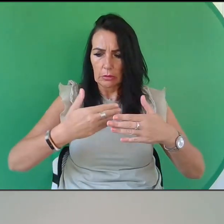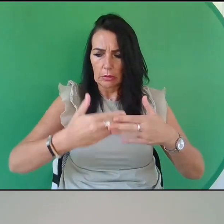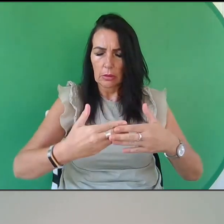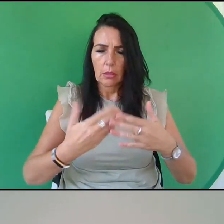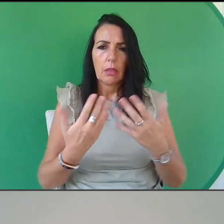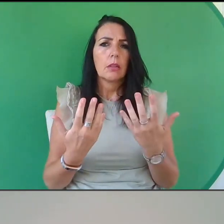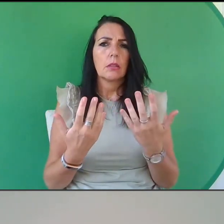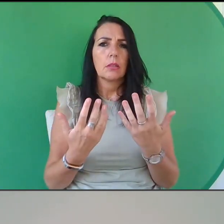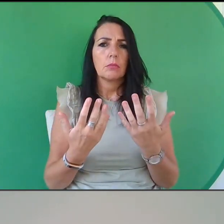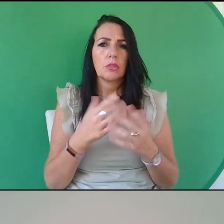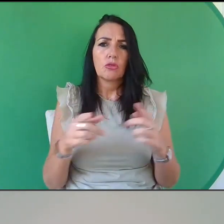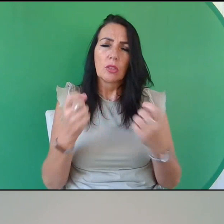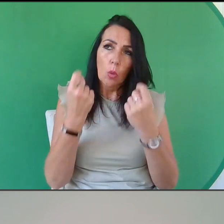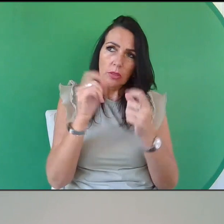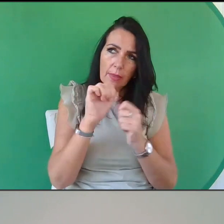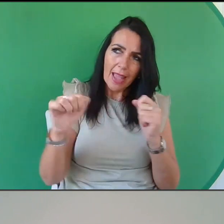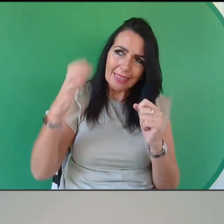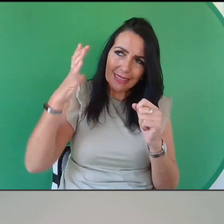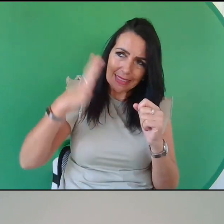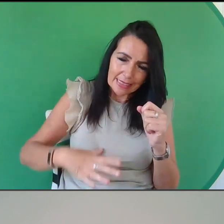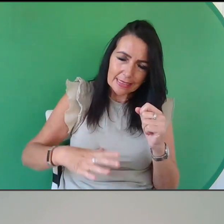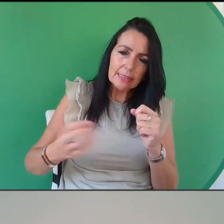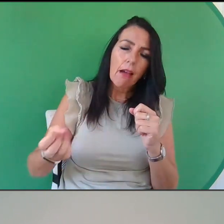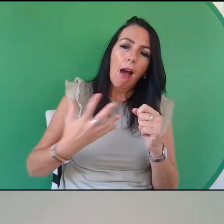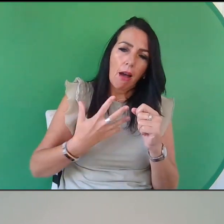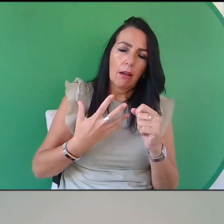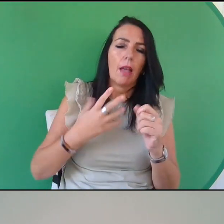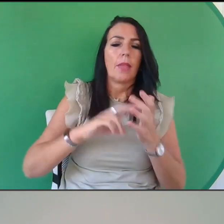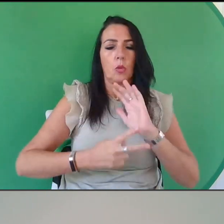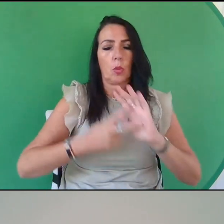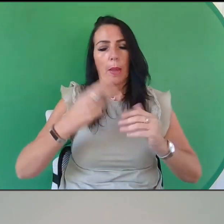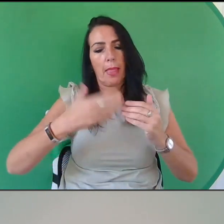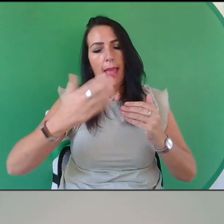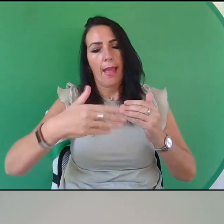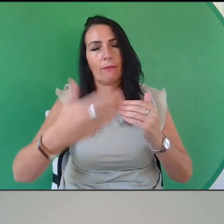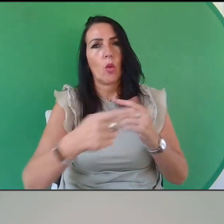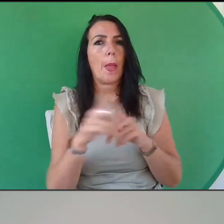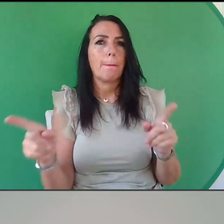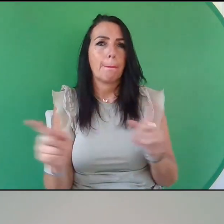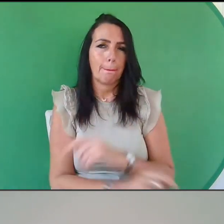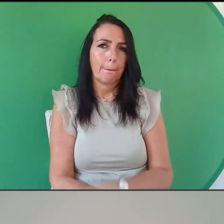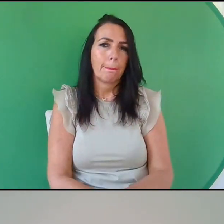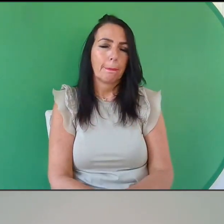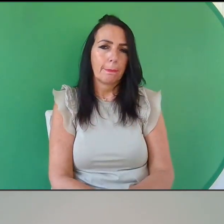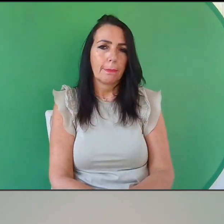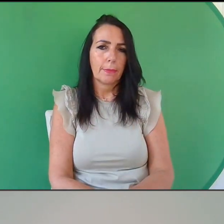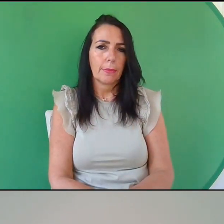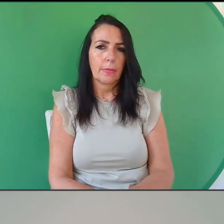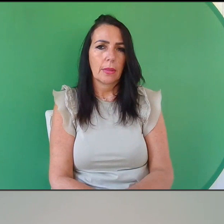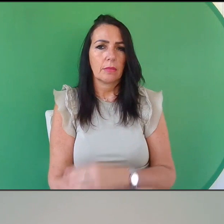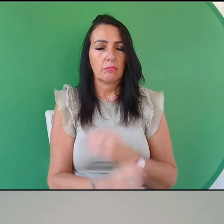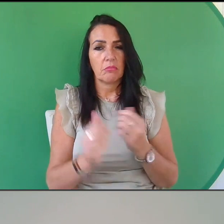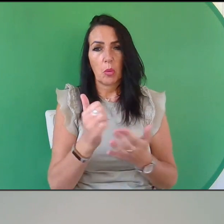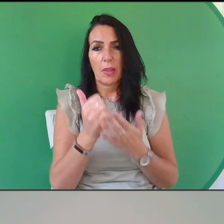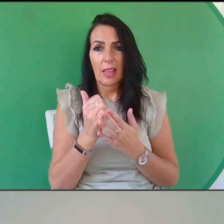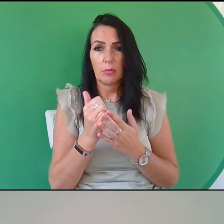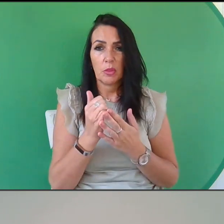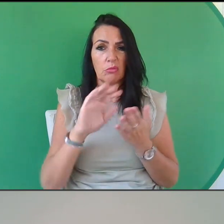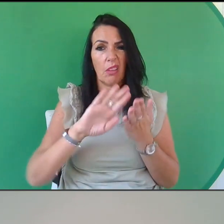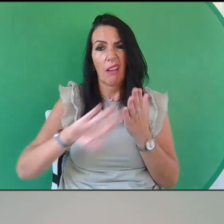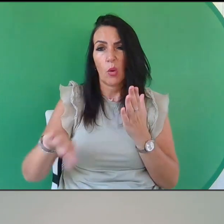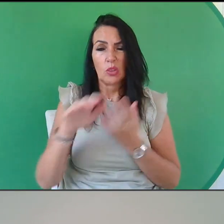understanding what your customers need in order to then plan that out for them potentially will help you avoid complicating it.